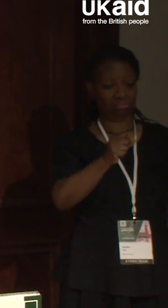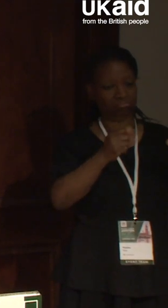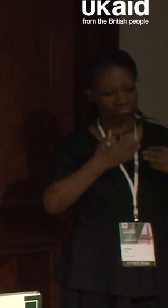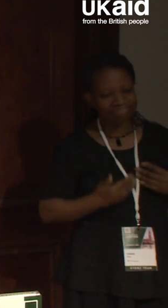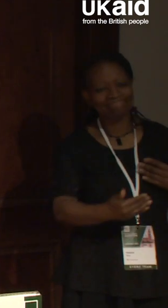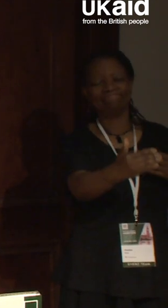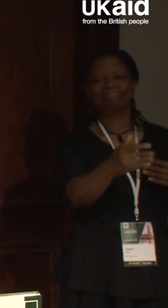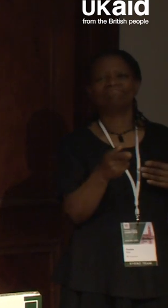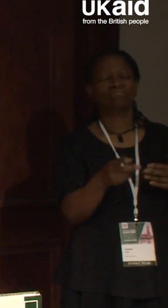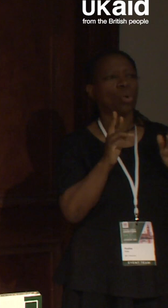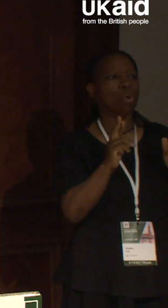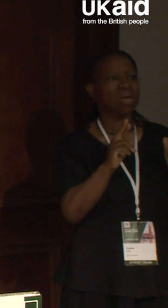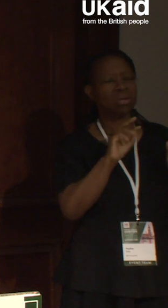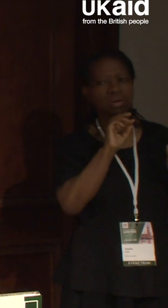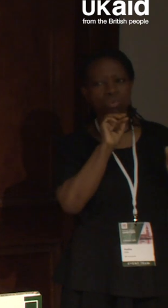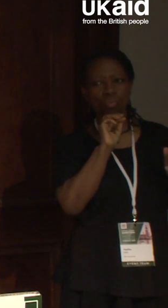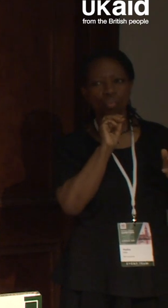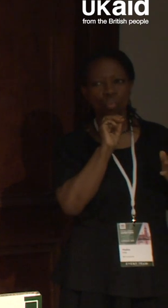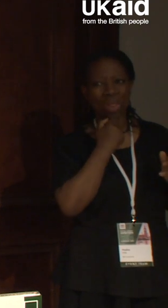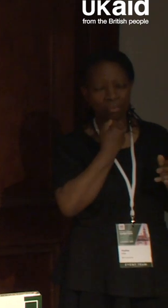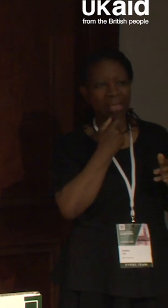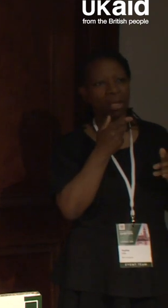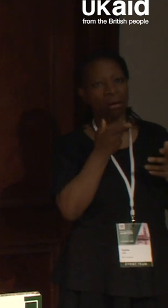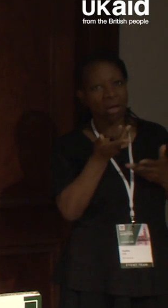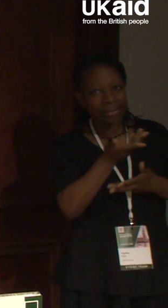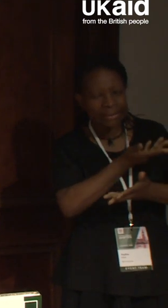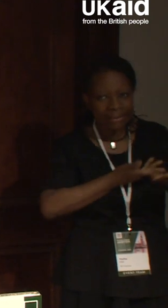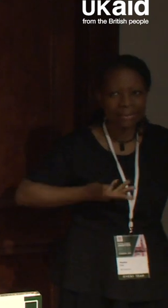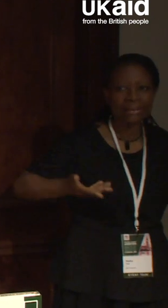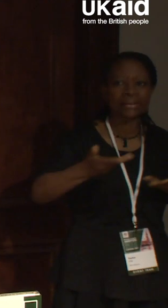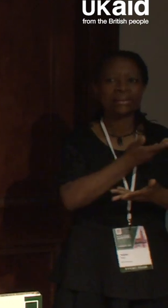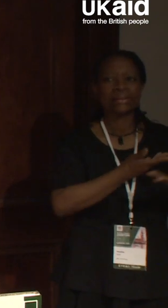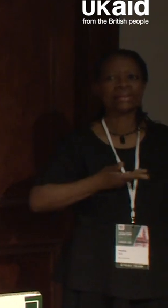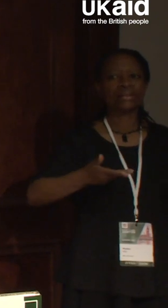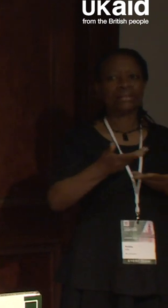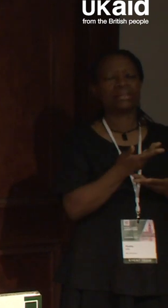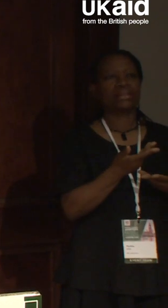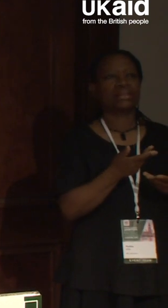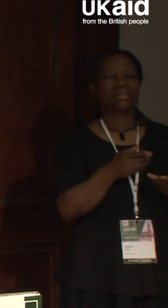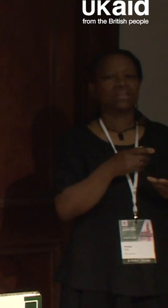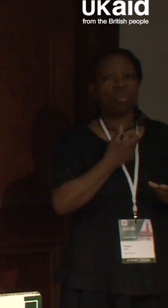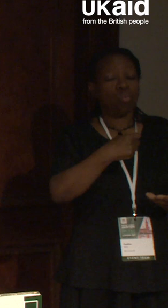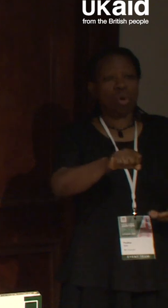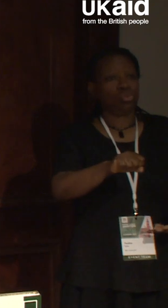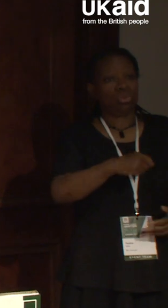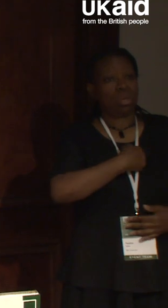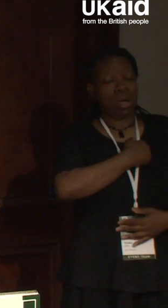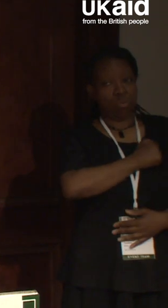this is much more of a discussion than my ranting on, but really hoping unapologetically as